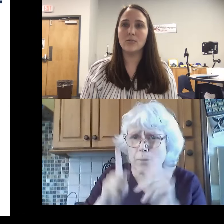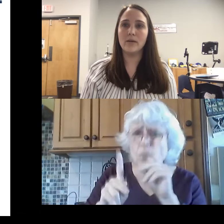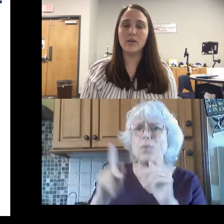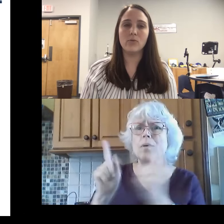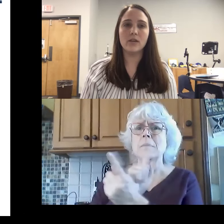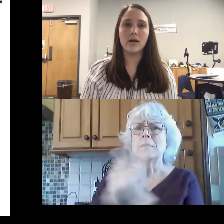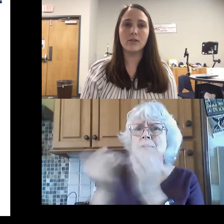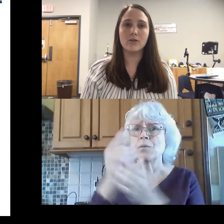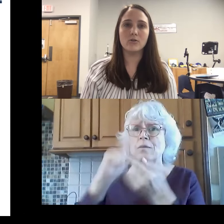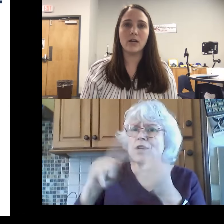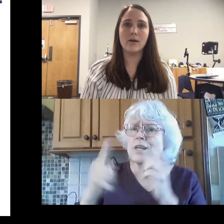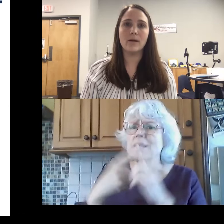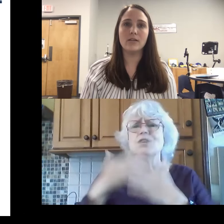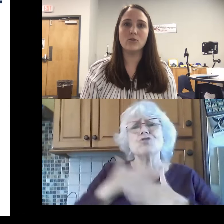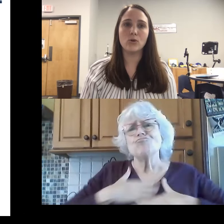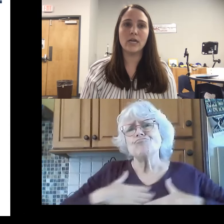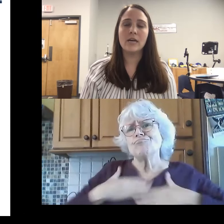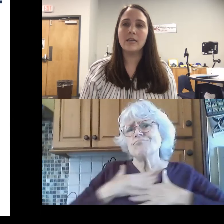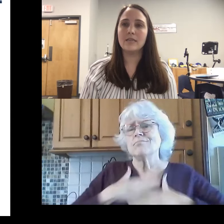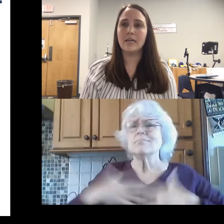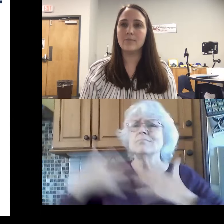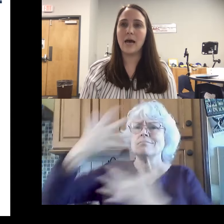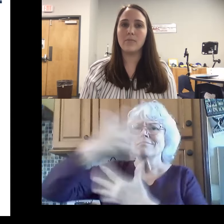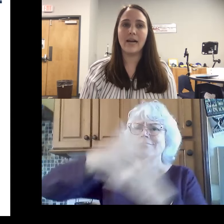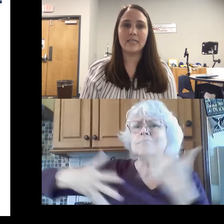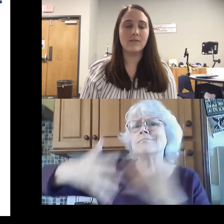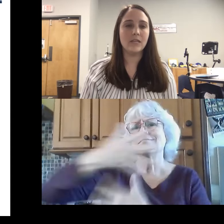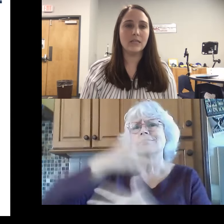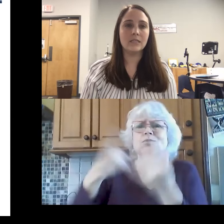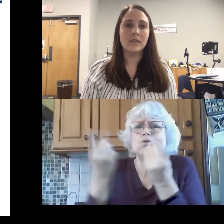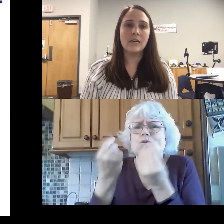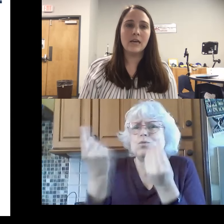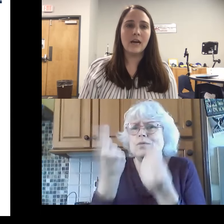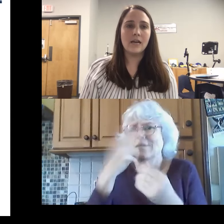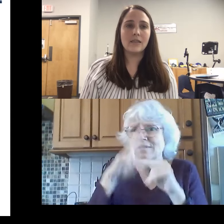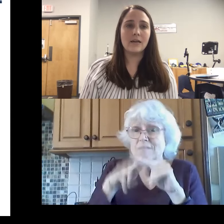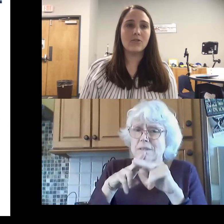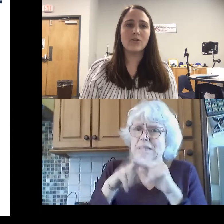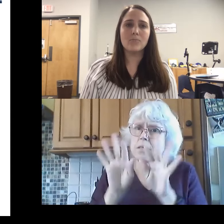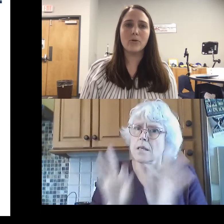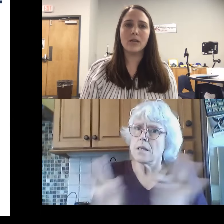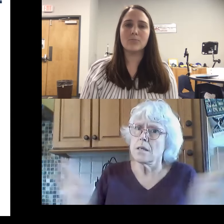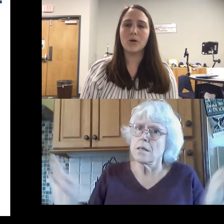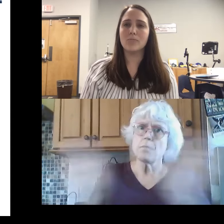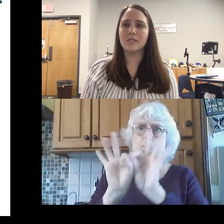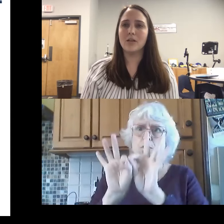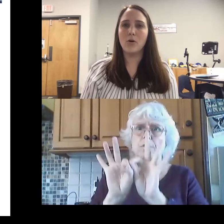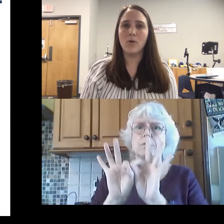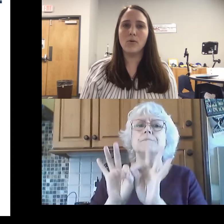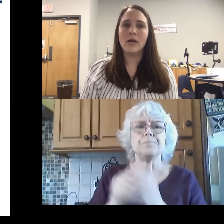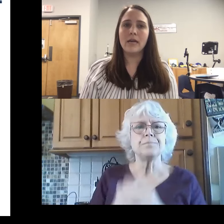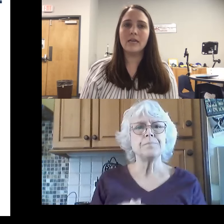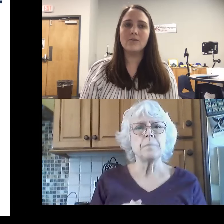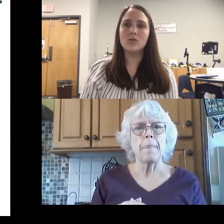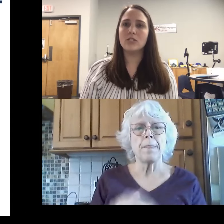to be with others and enjoy the same type of activities. The third point is purpose and